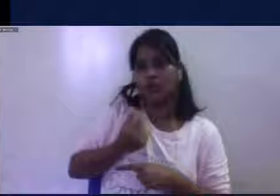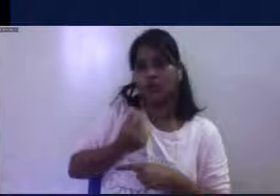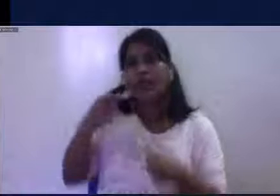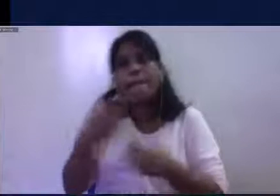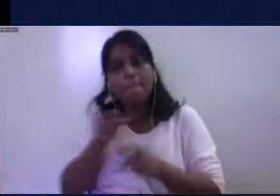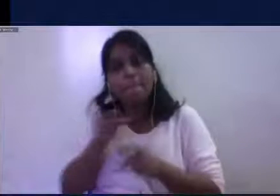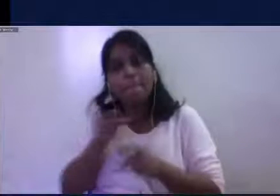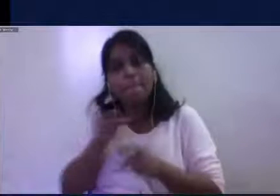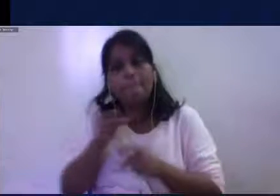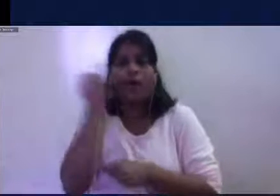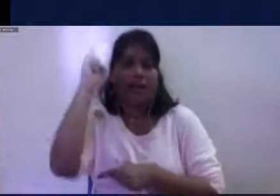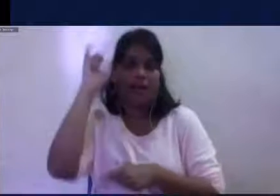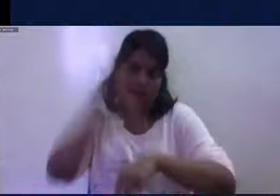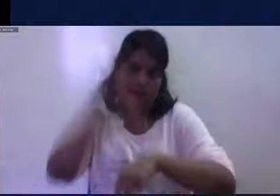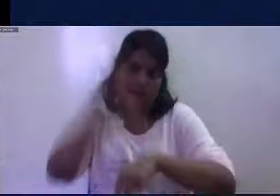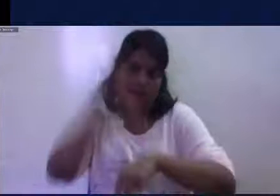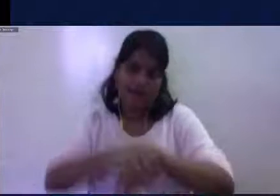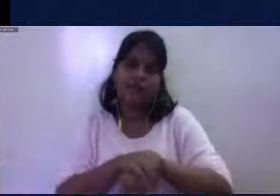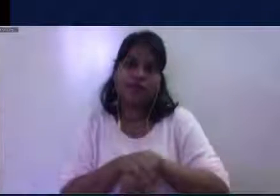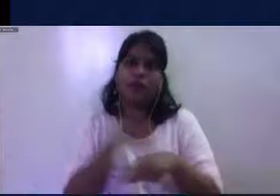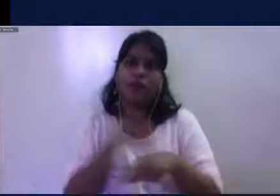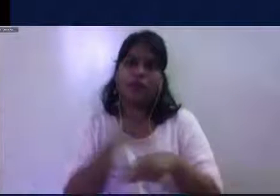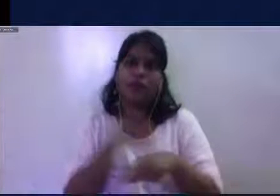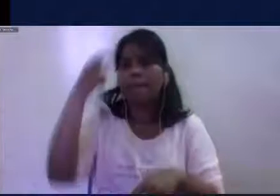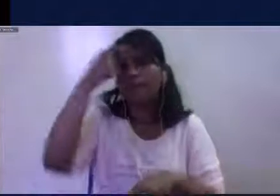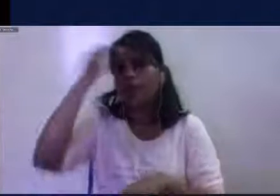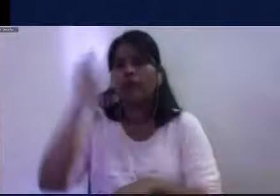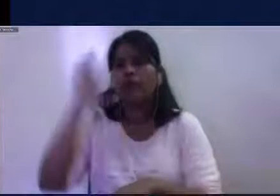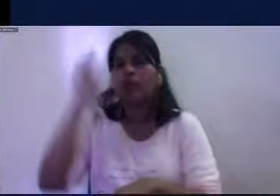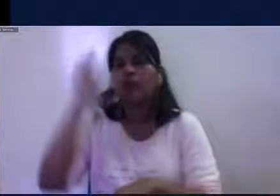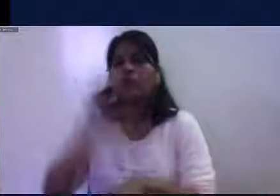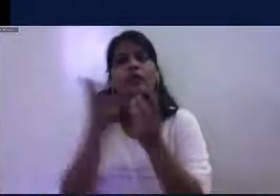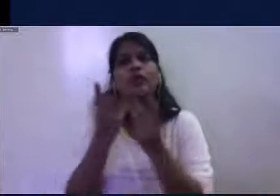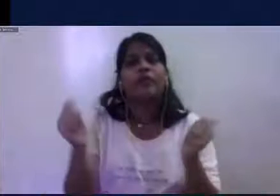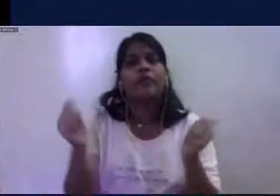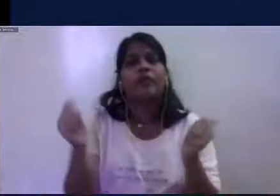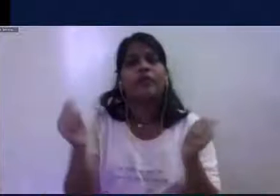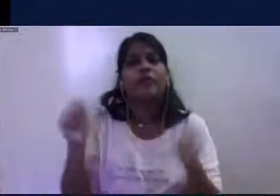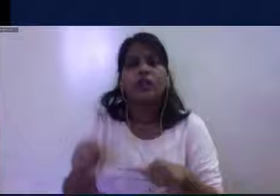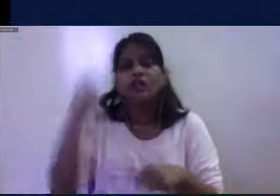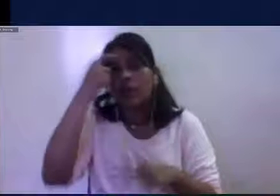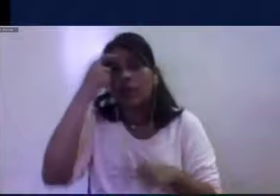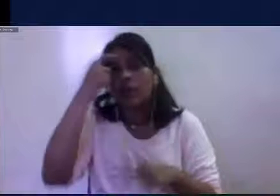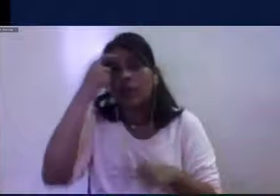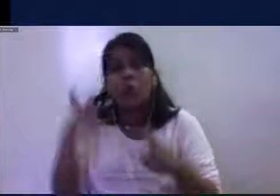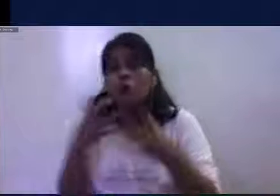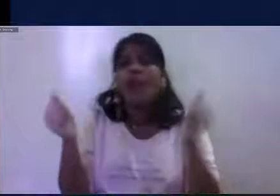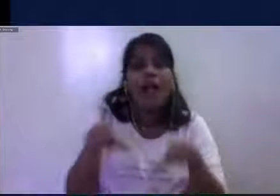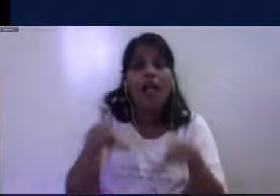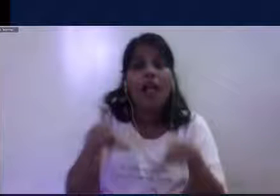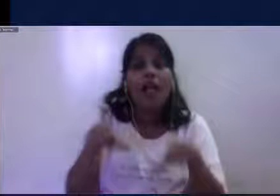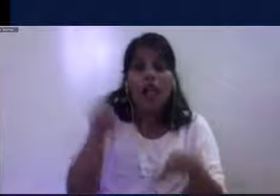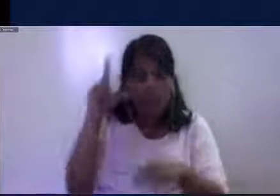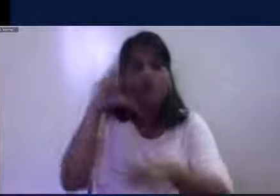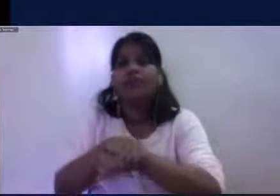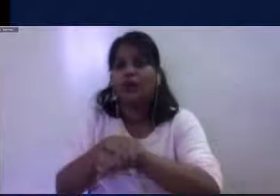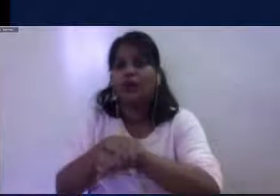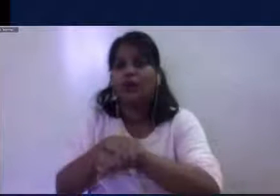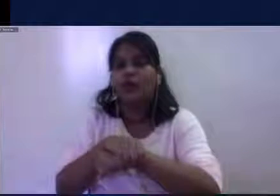to identify certain issues which are unsolved, certain problems which have not been solved. So they